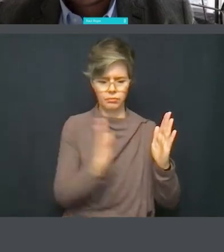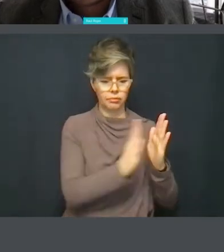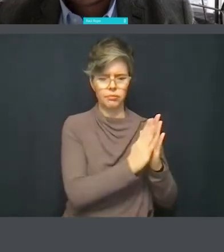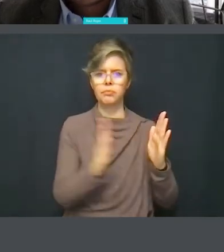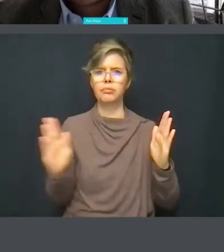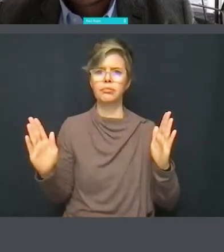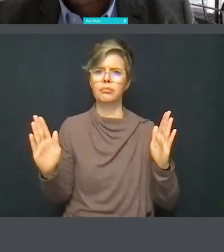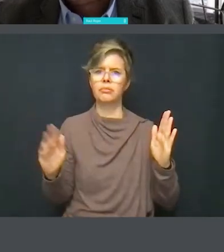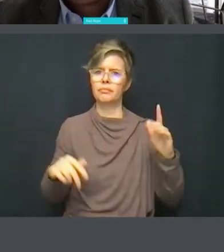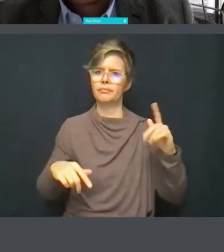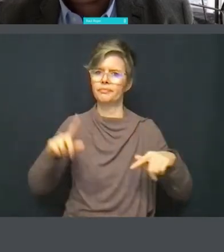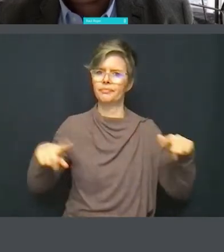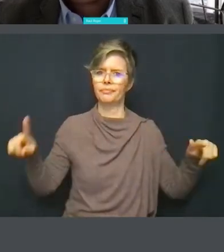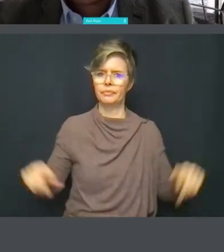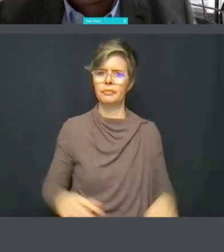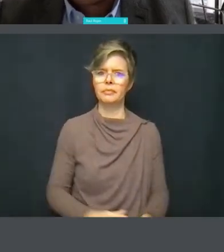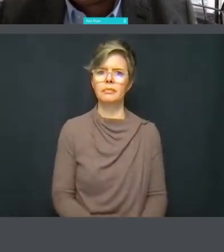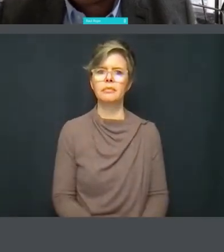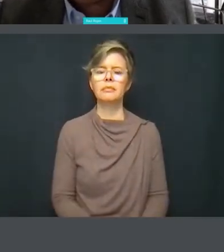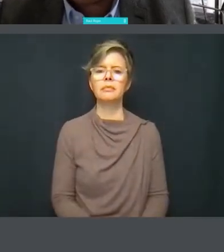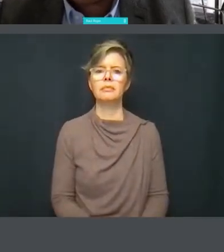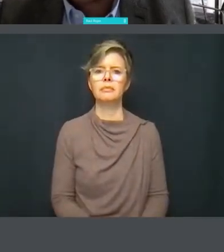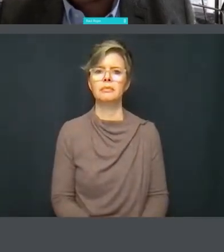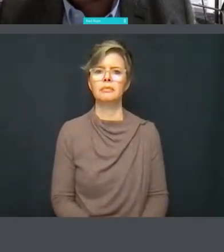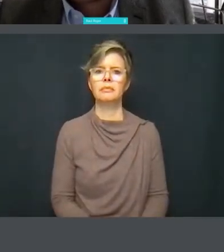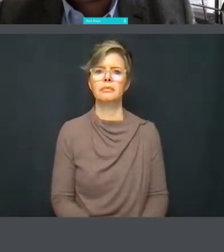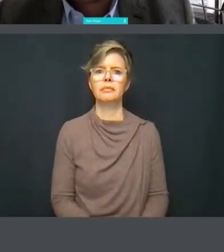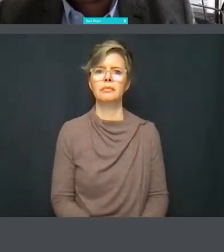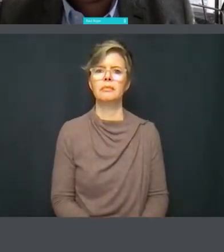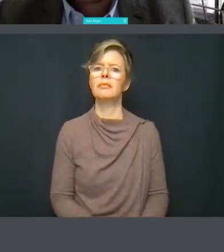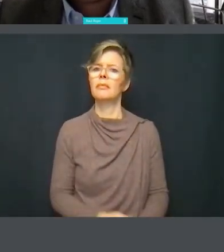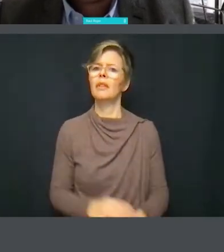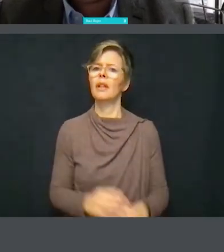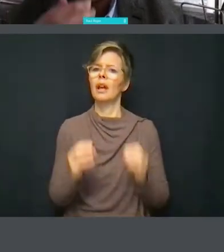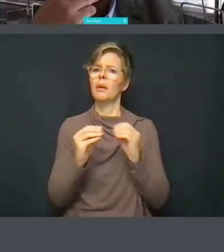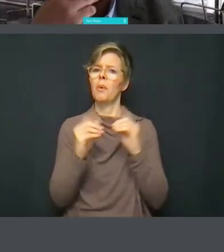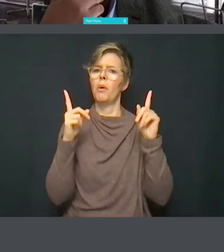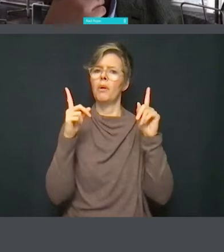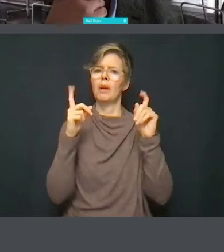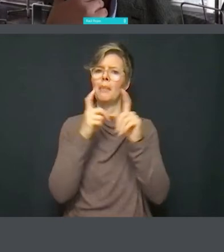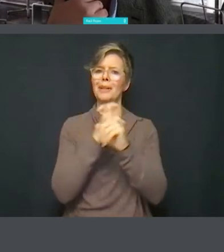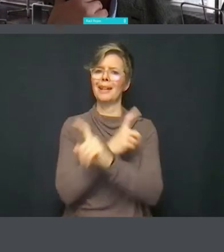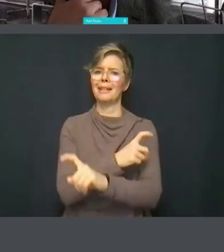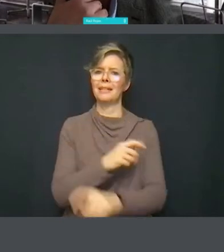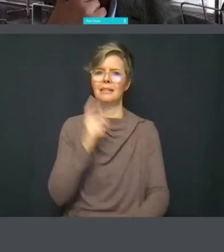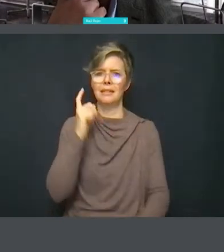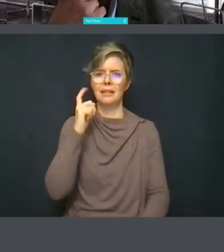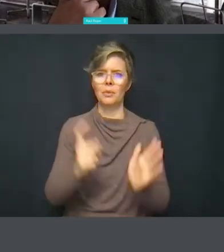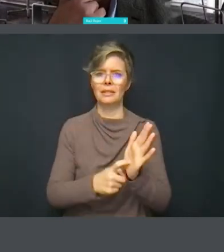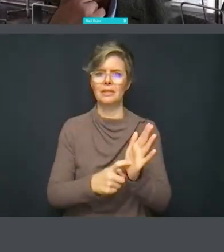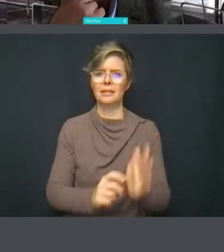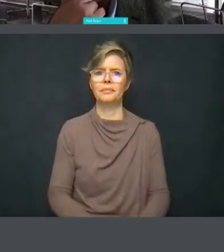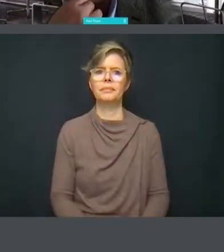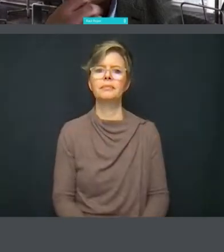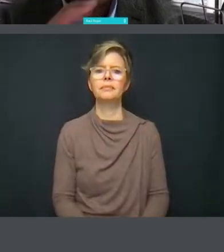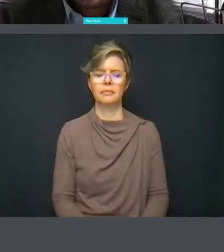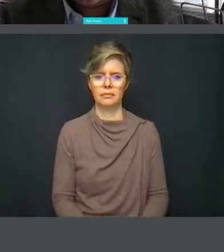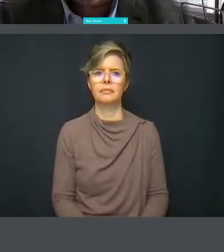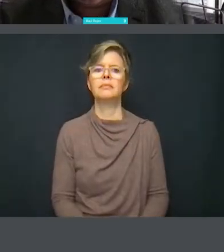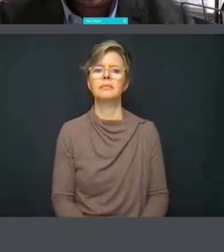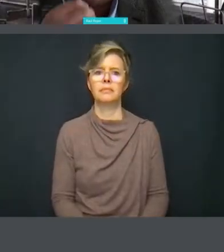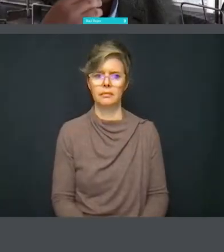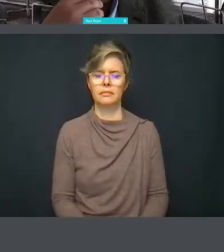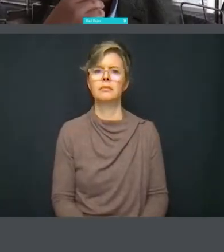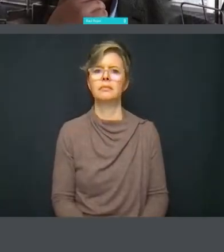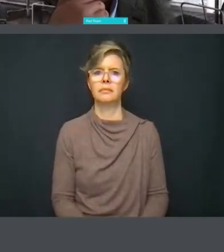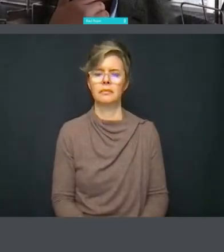language. But it's a little more complex, right? That one by this sort of drew out. This is a really nice